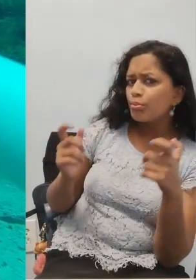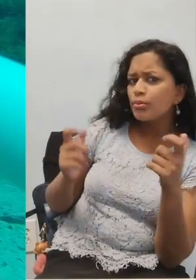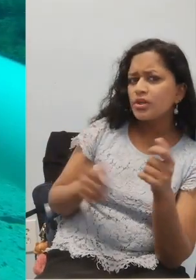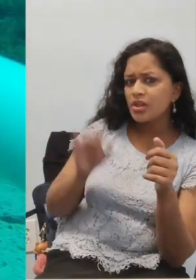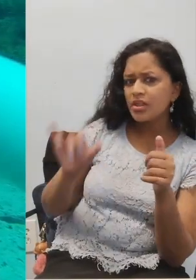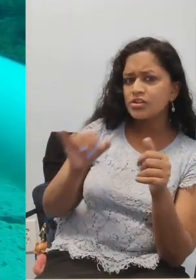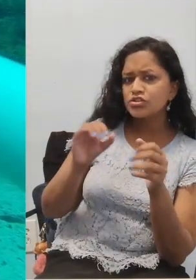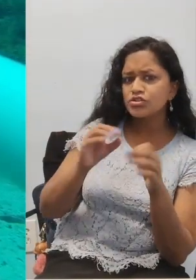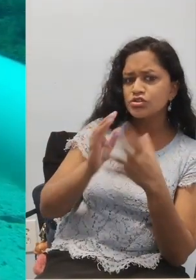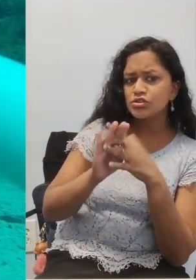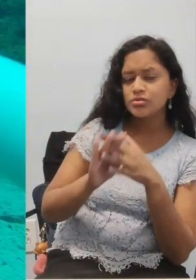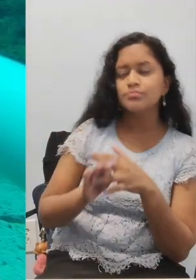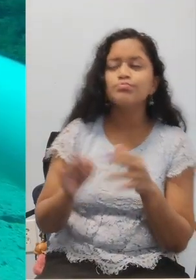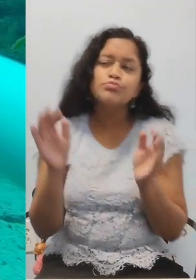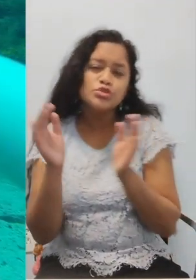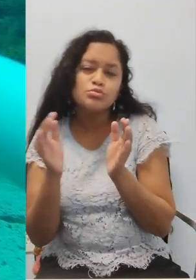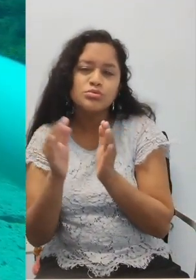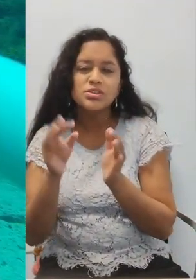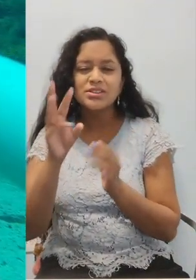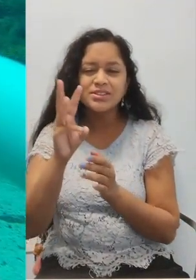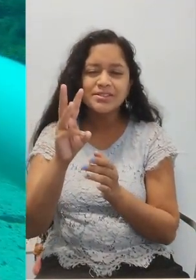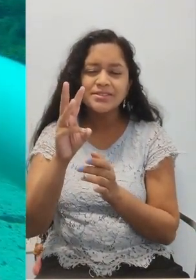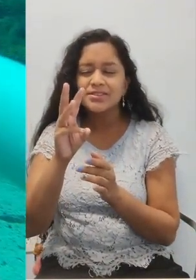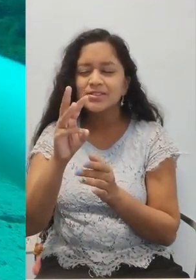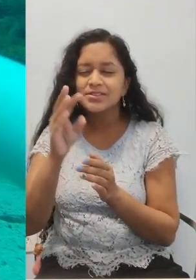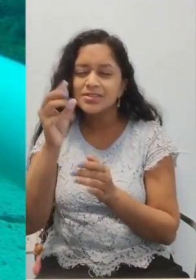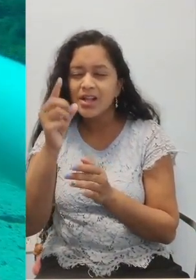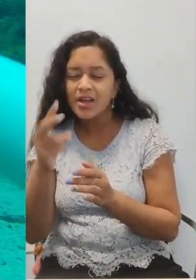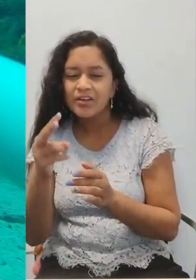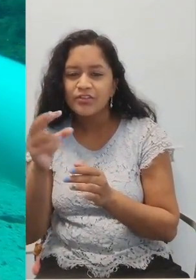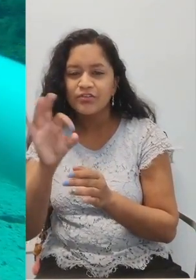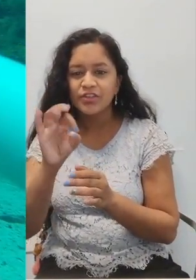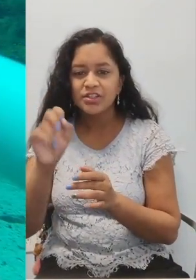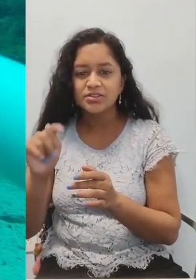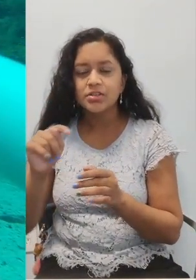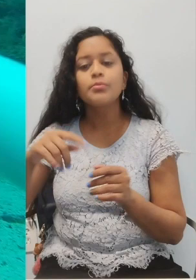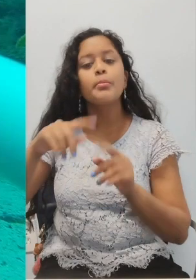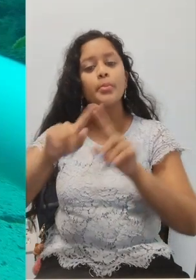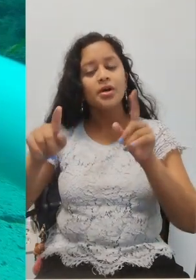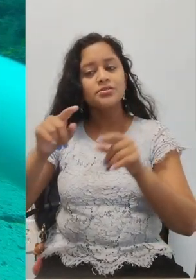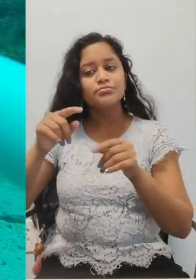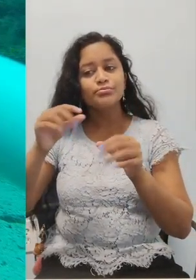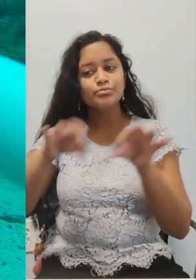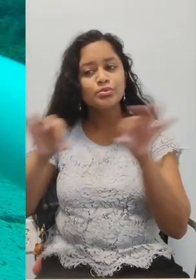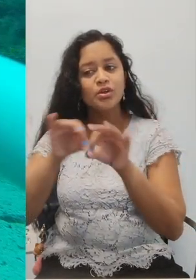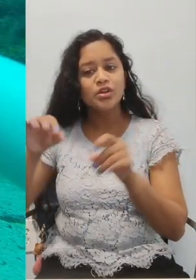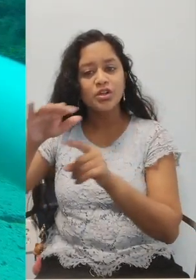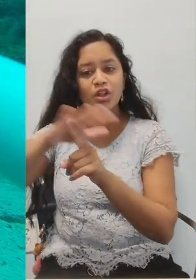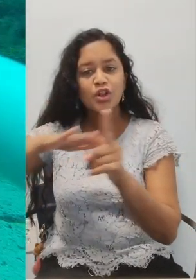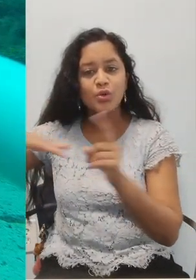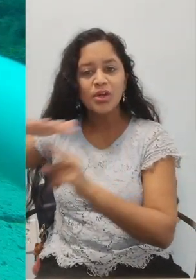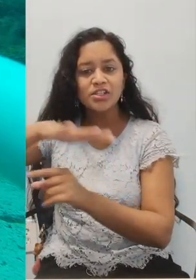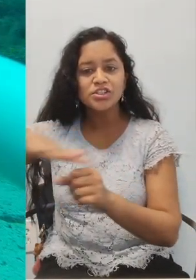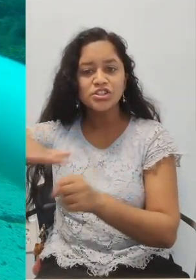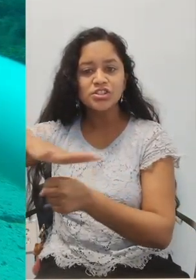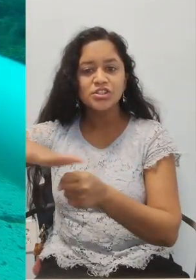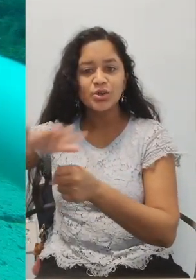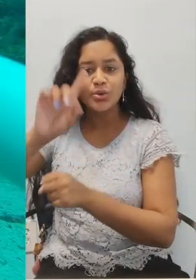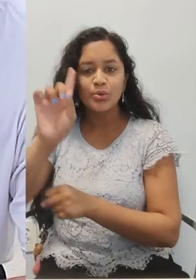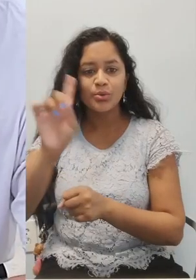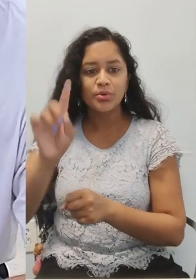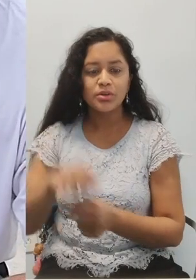smaller one. He was probably 6.5 feet. It's just the location where we saw him in the North Sound